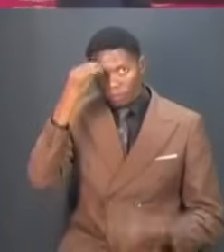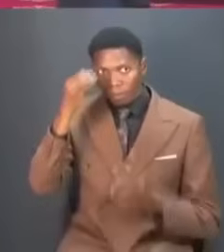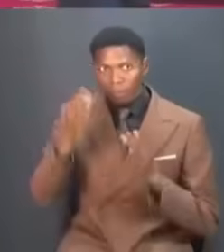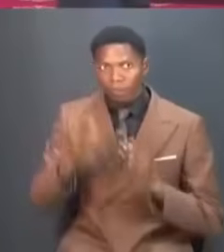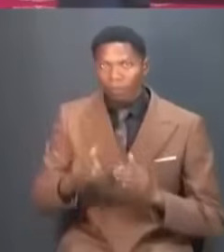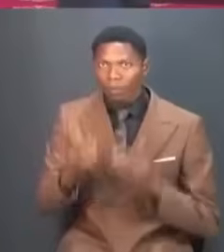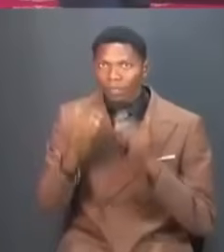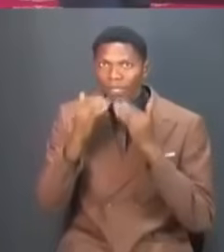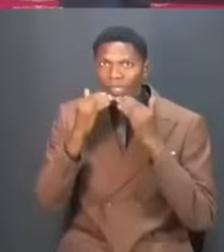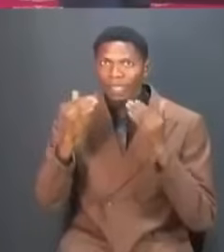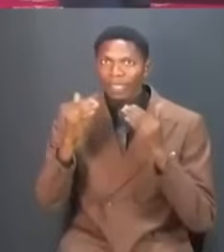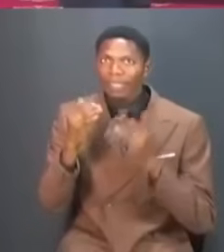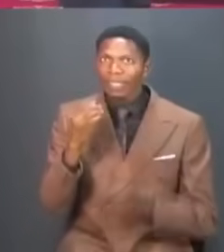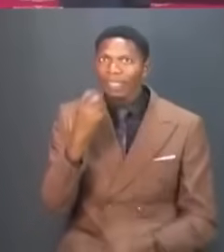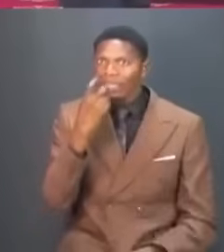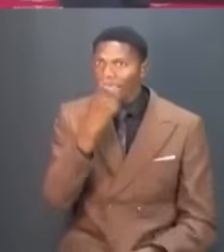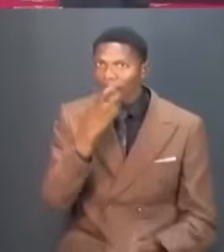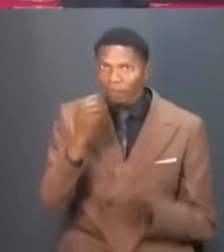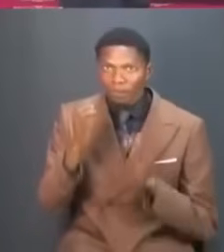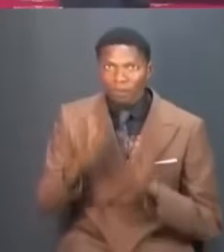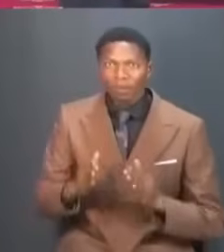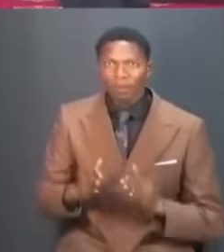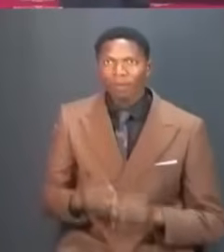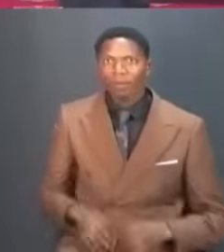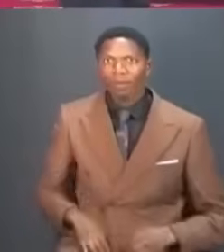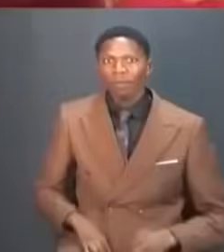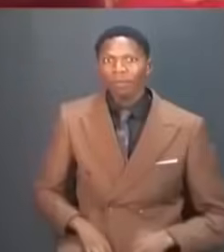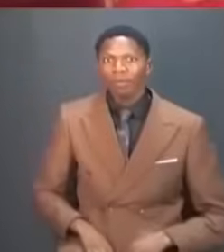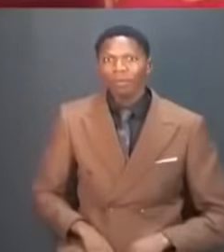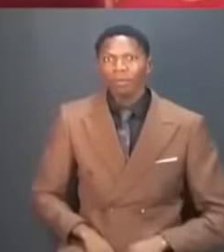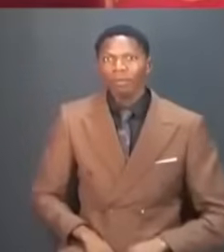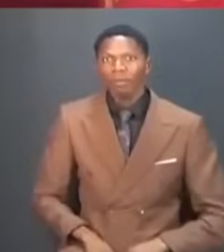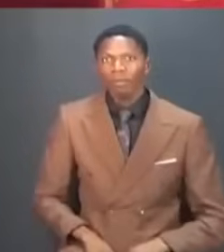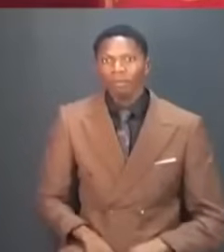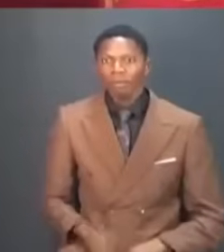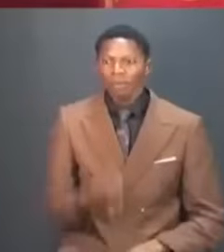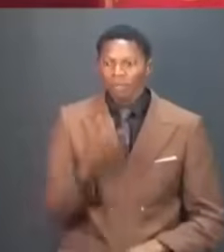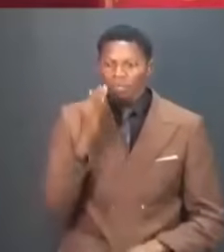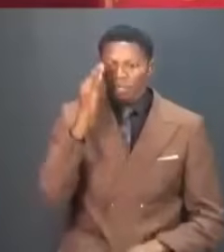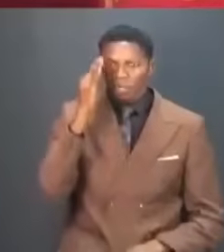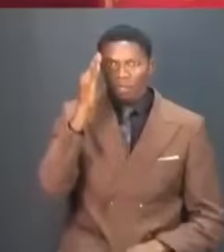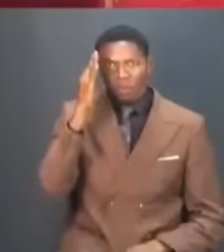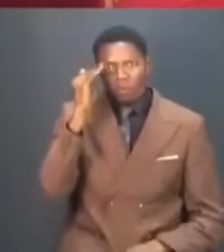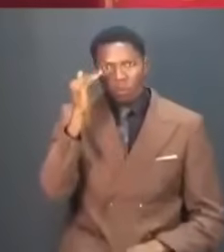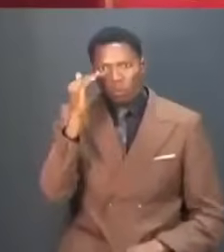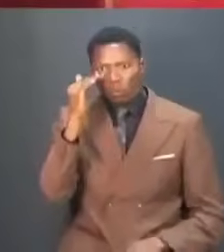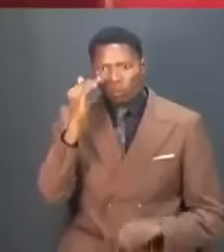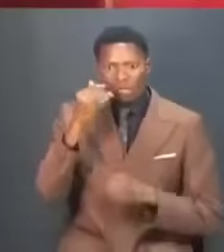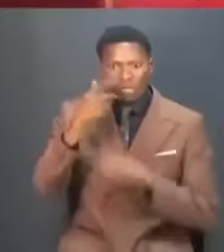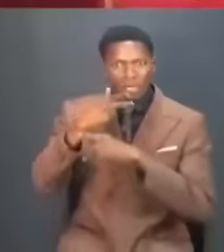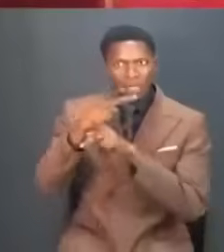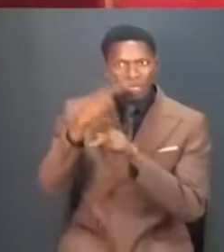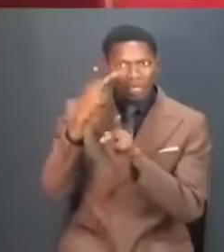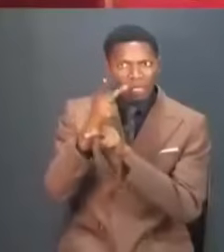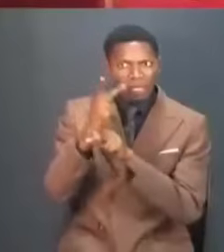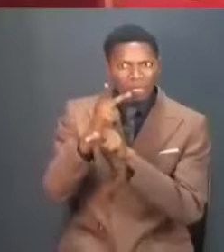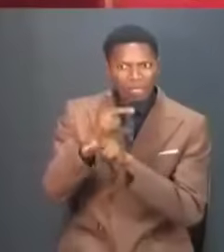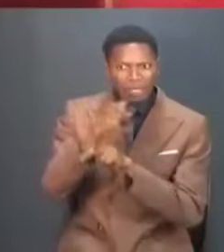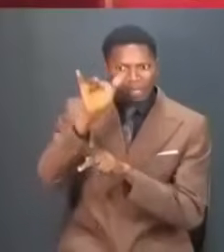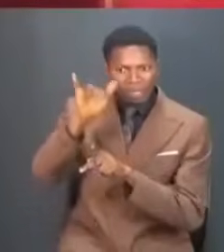Thank you very much, Mr. Speaker. Mr. Speaker, while price volatility remains a complex